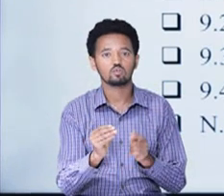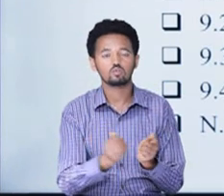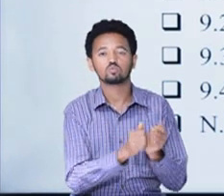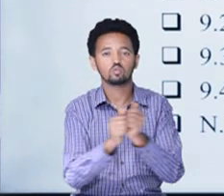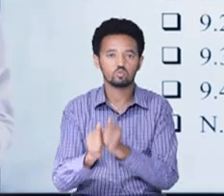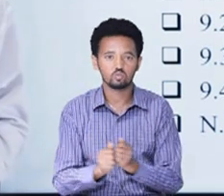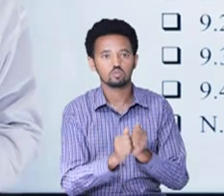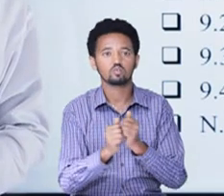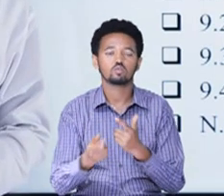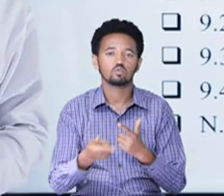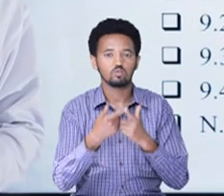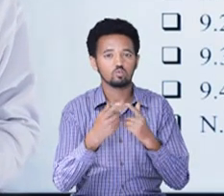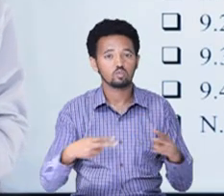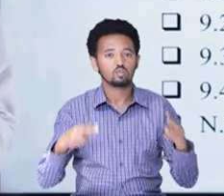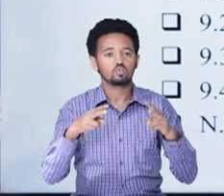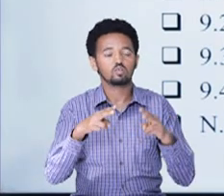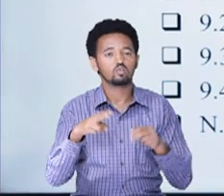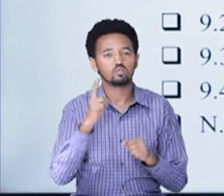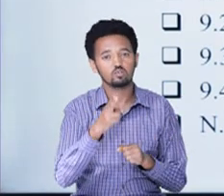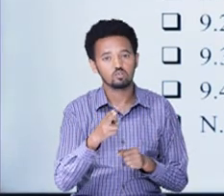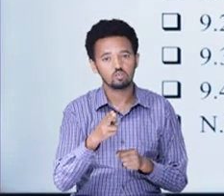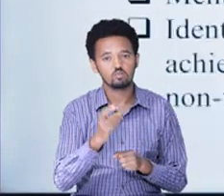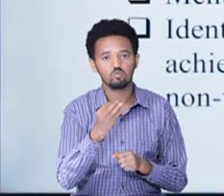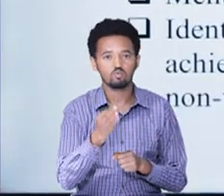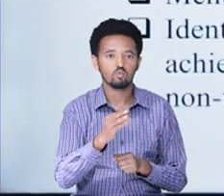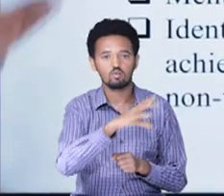the Contemporary History of Africa.